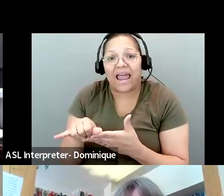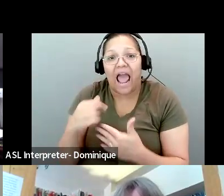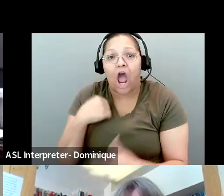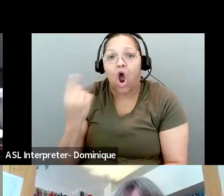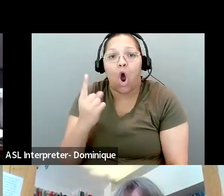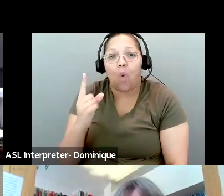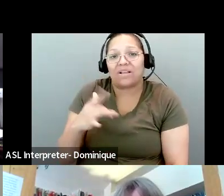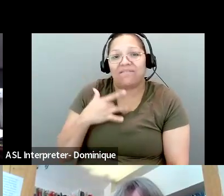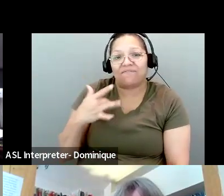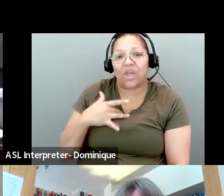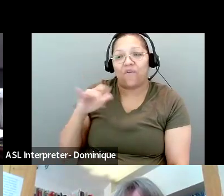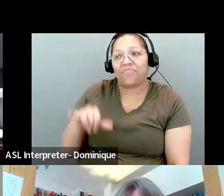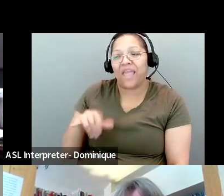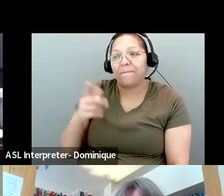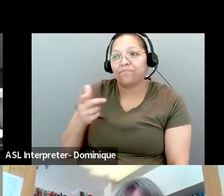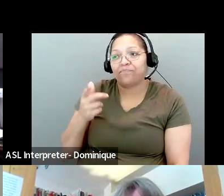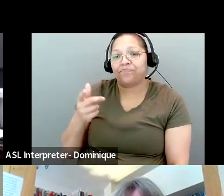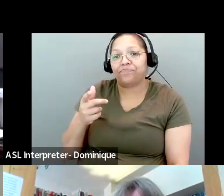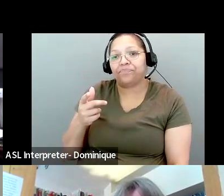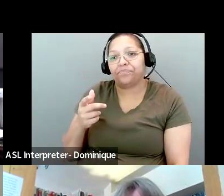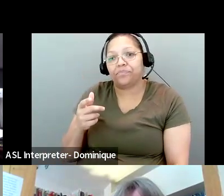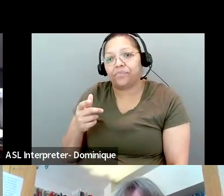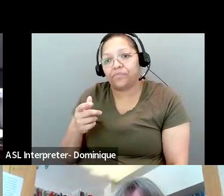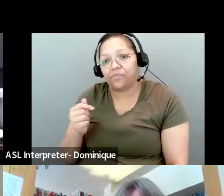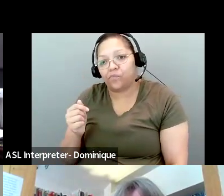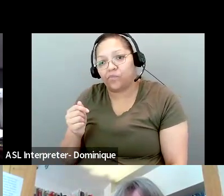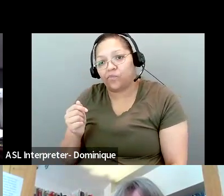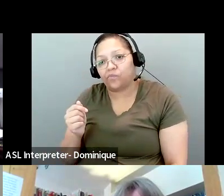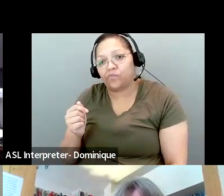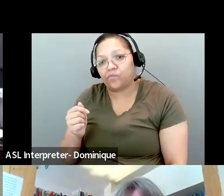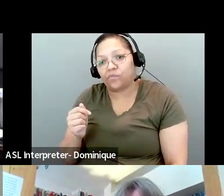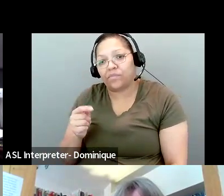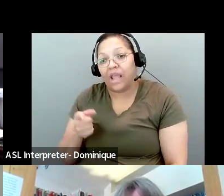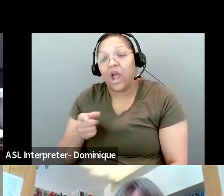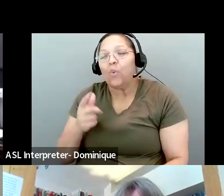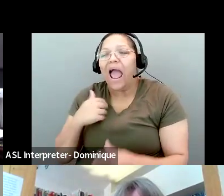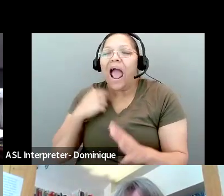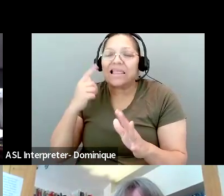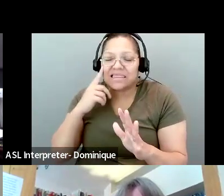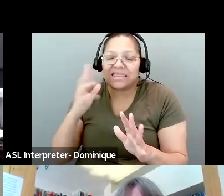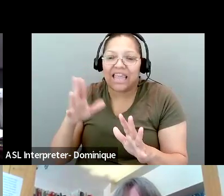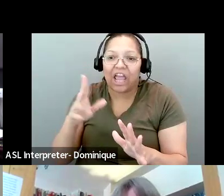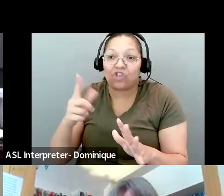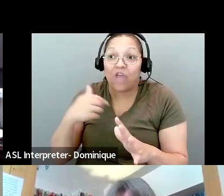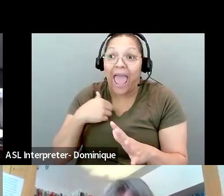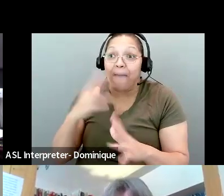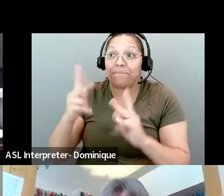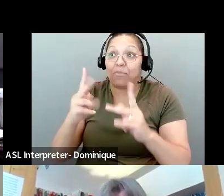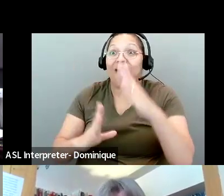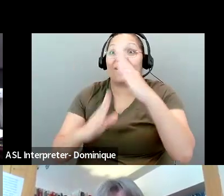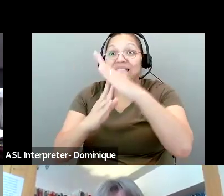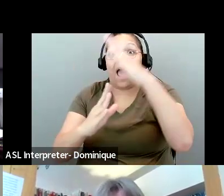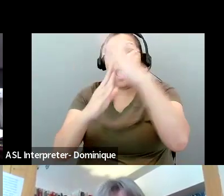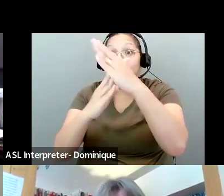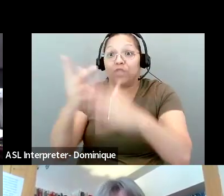get the sense that they, at least a fair number of the people. I think there are people at the very tops maybe who know what they're